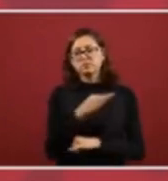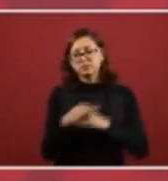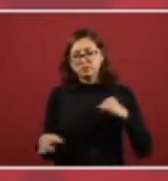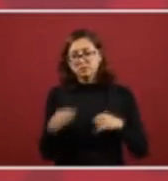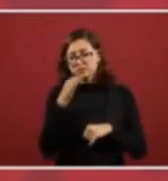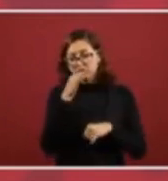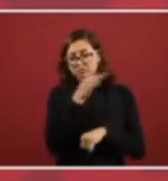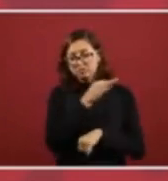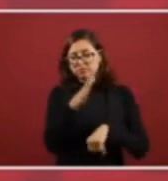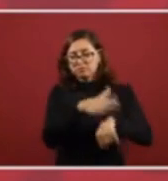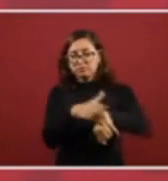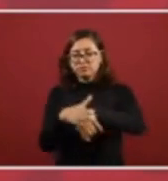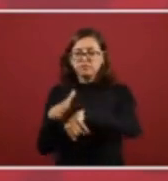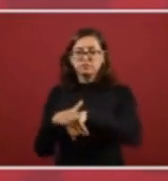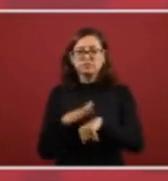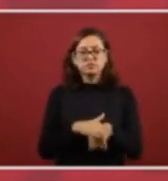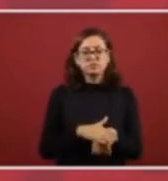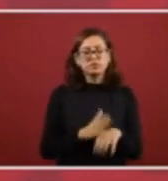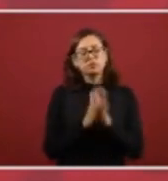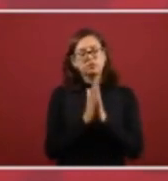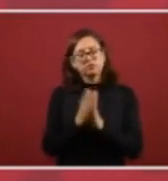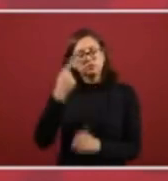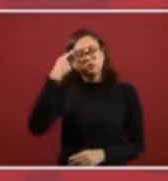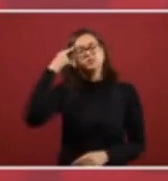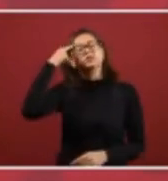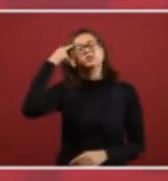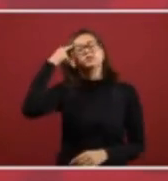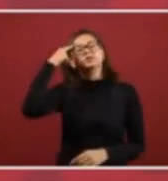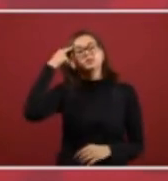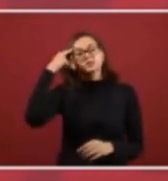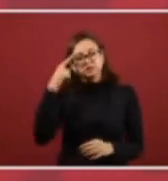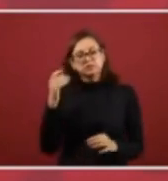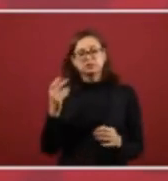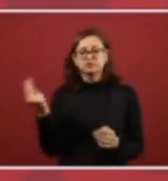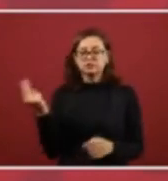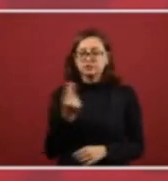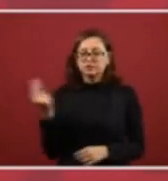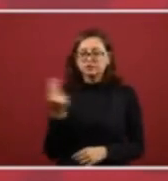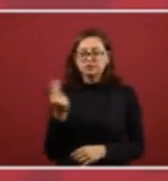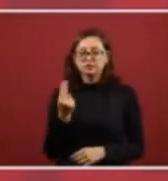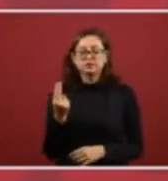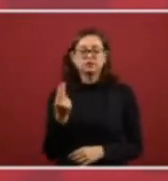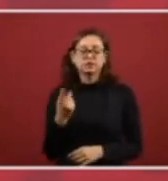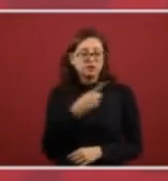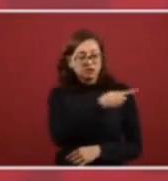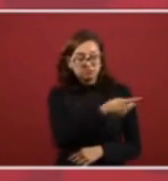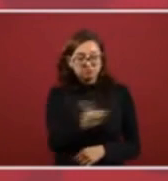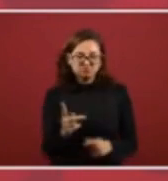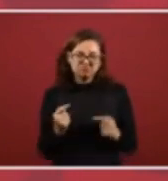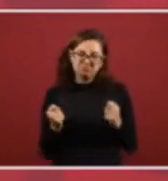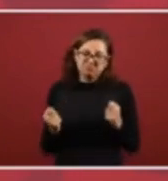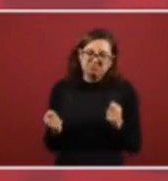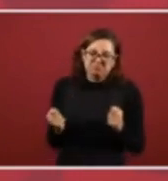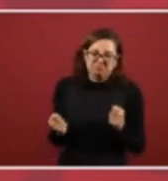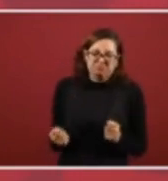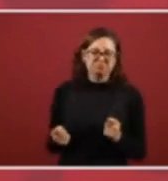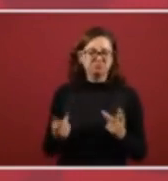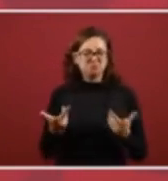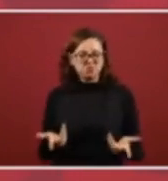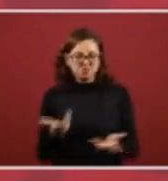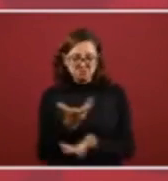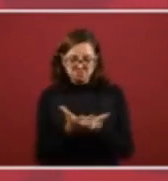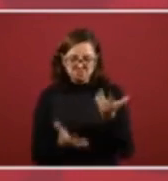jobs. A la sensatez, and, a quienes, and we want to ask for the que ponen en